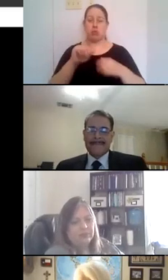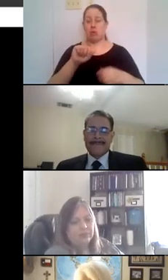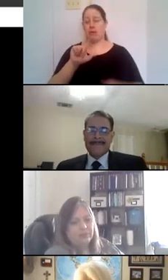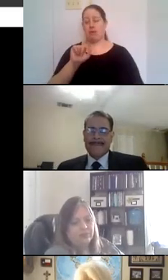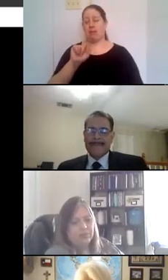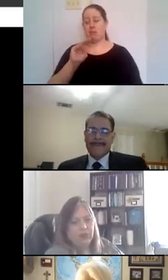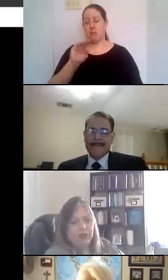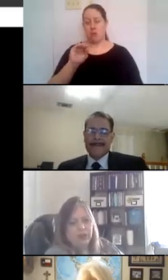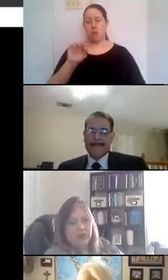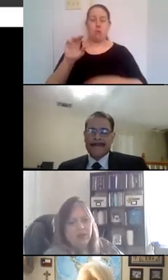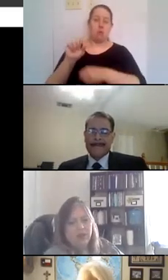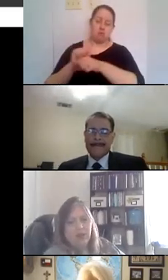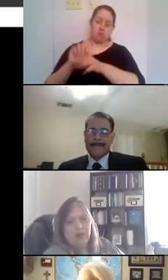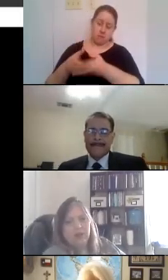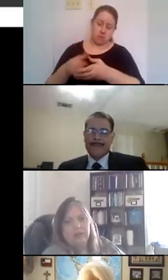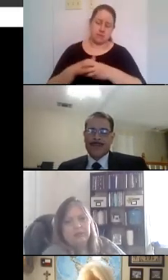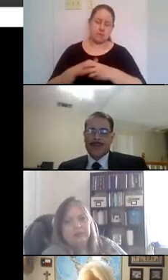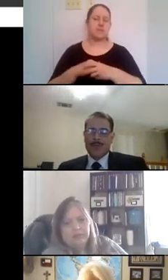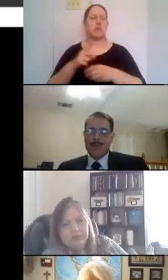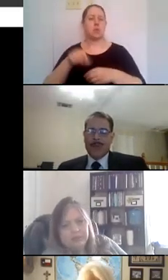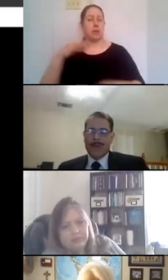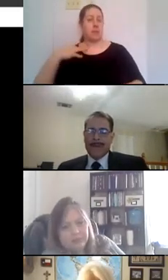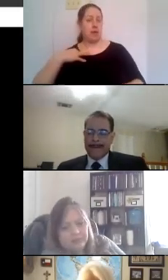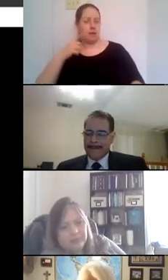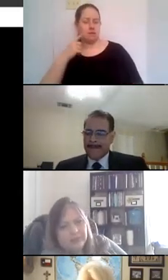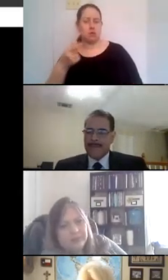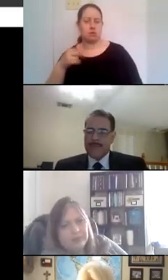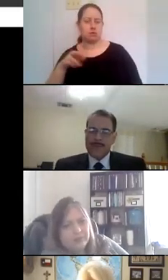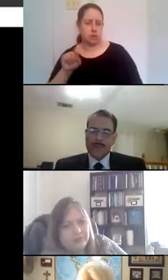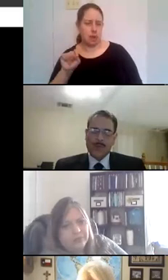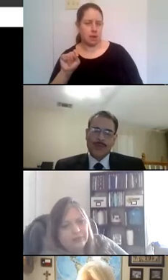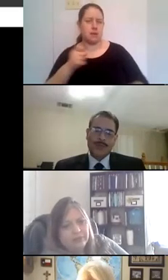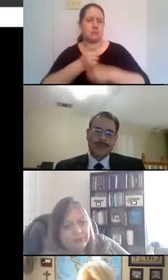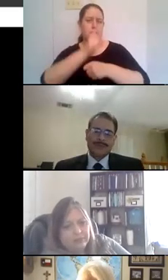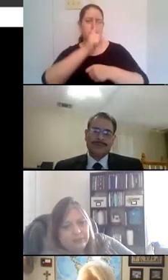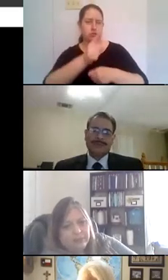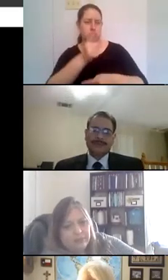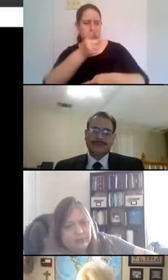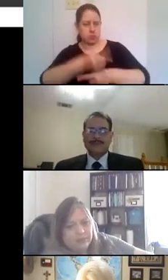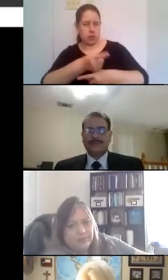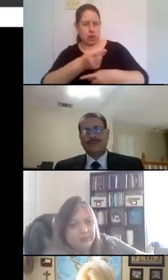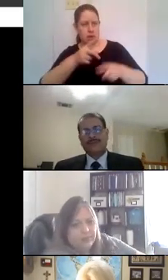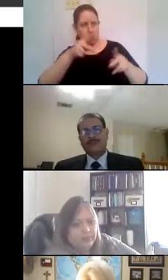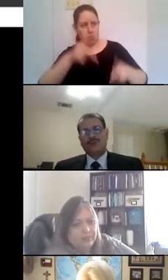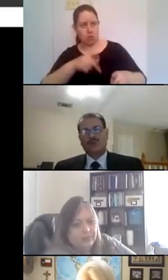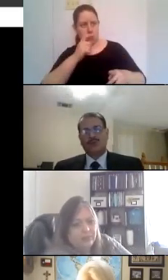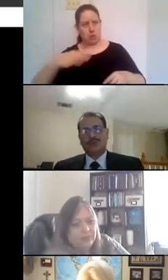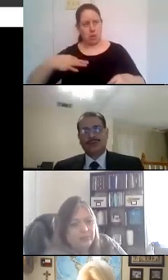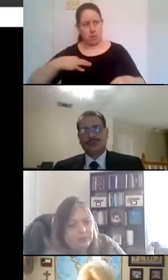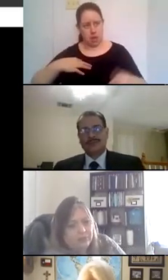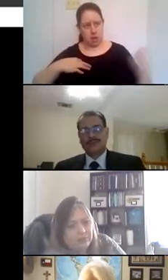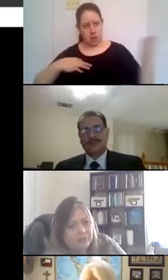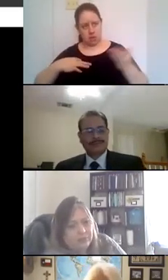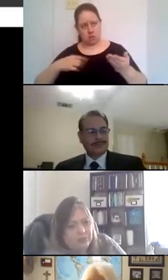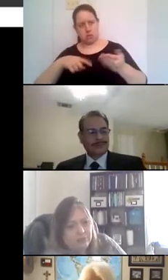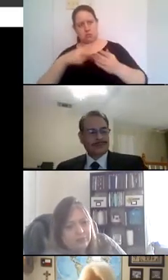apply for the grant, then you're making sure they are the right applicants for the program, providing that to the training